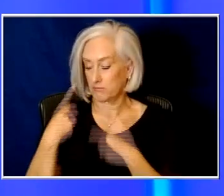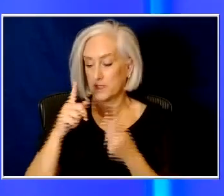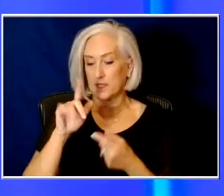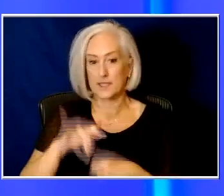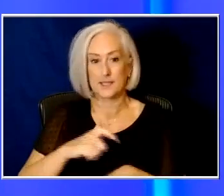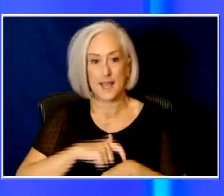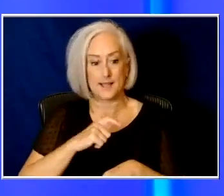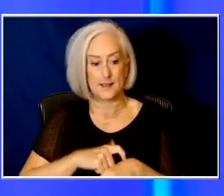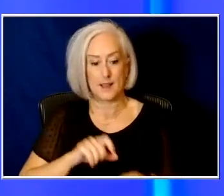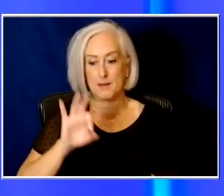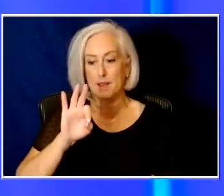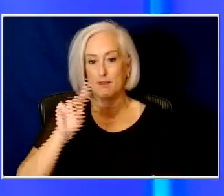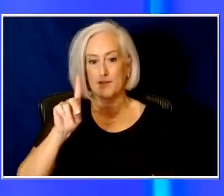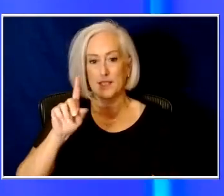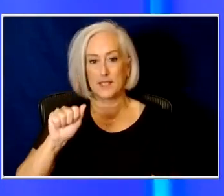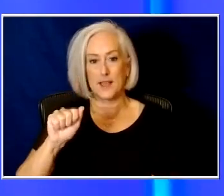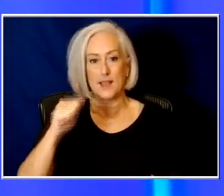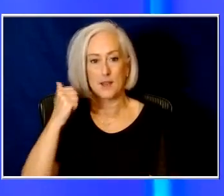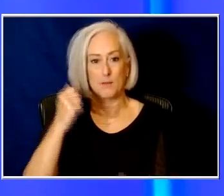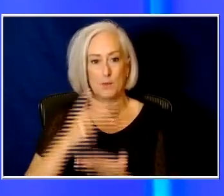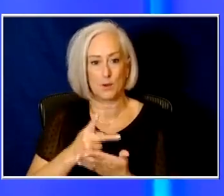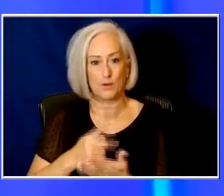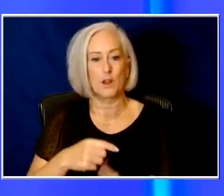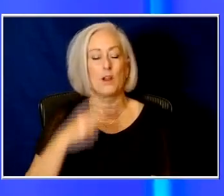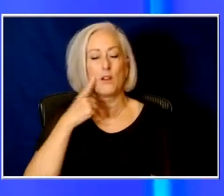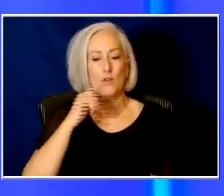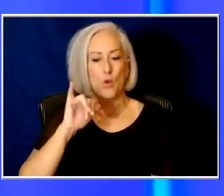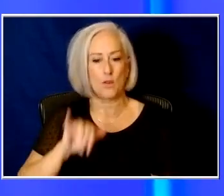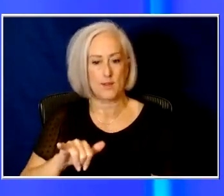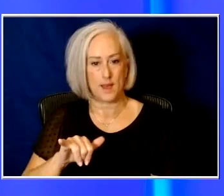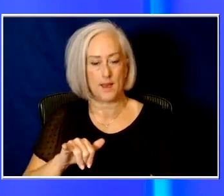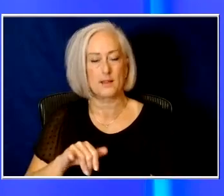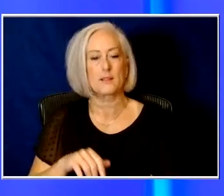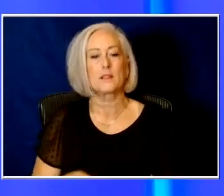approved for lymphoid malignancies. So patients who have B-cell